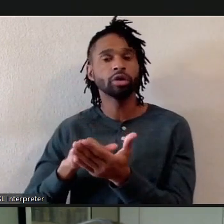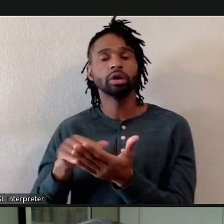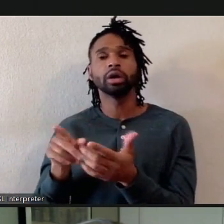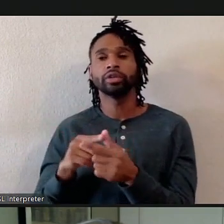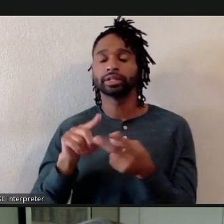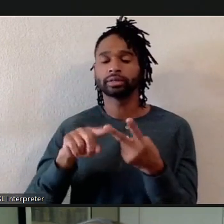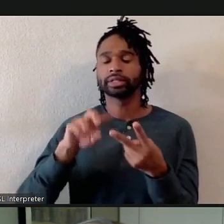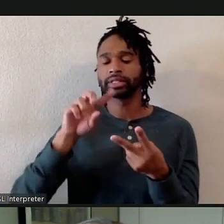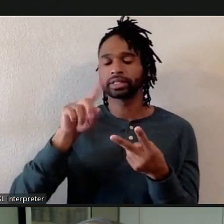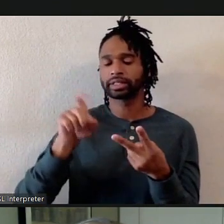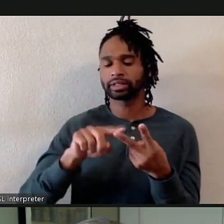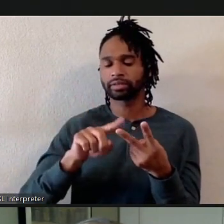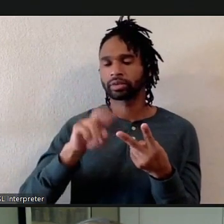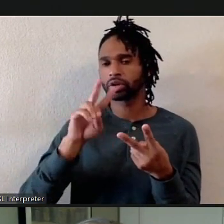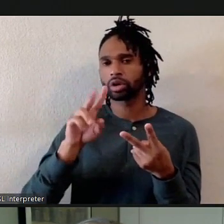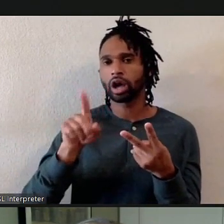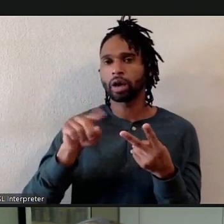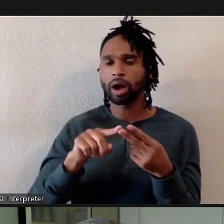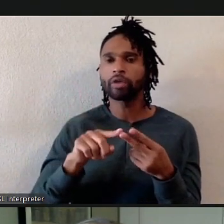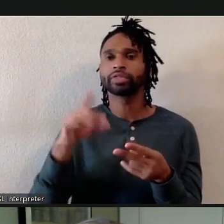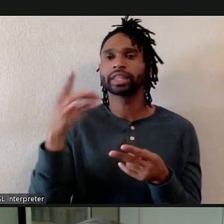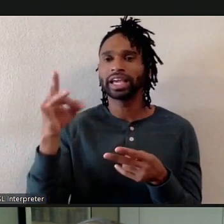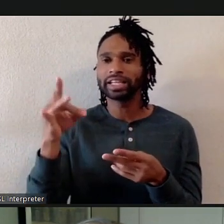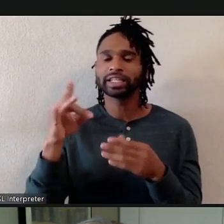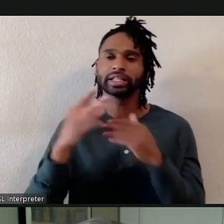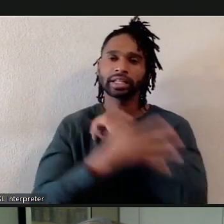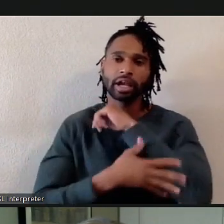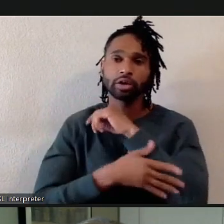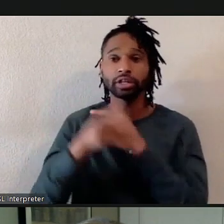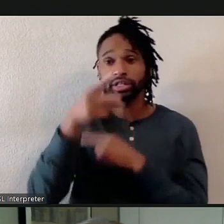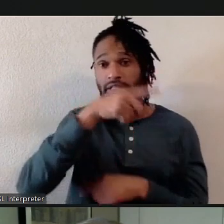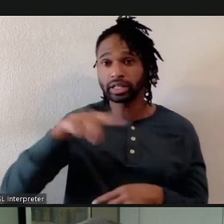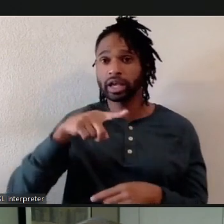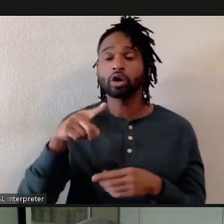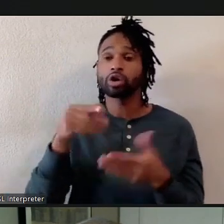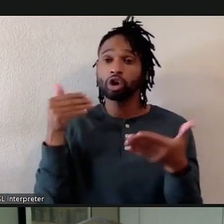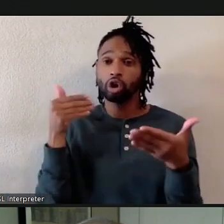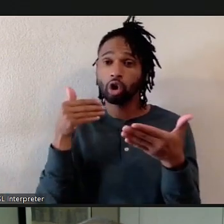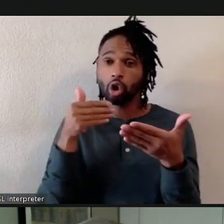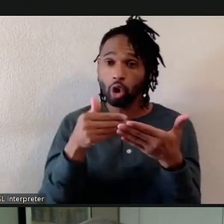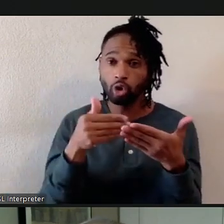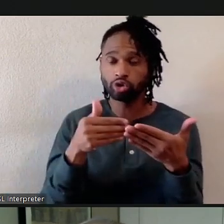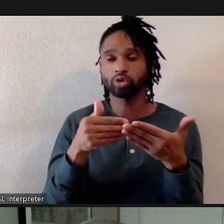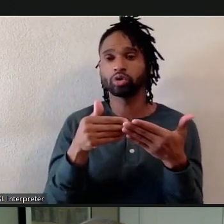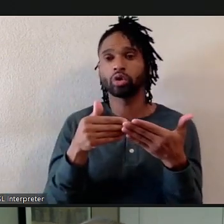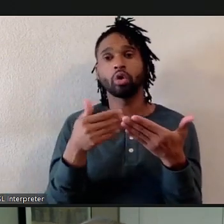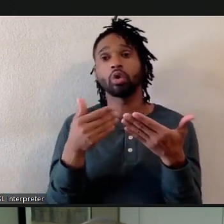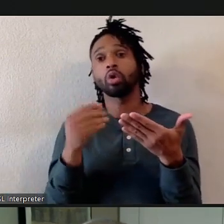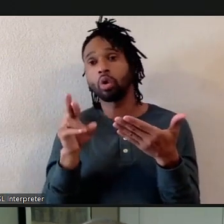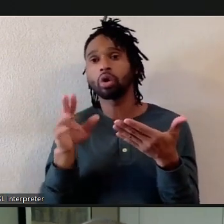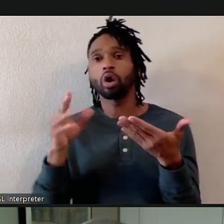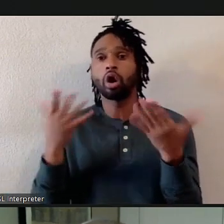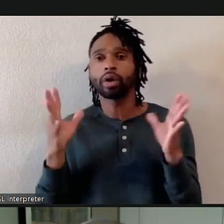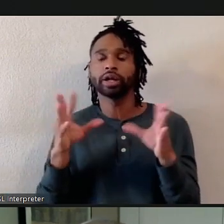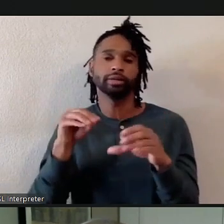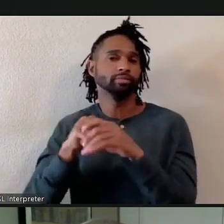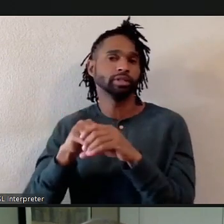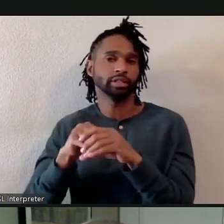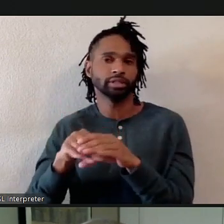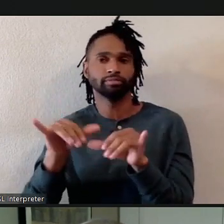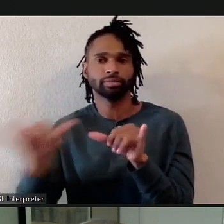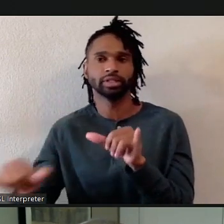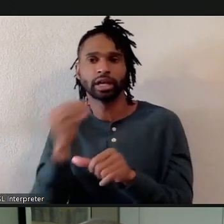into more detail on the 18 counties who you said are either moving very close to or already into stay-at-home territory in terms of case